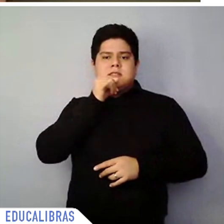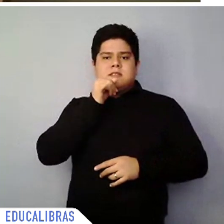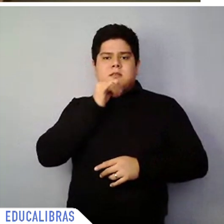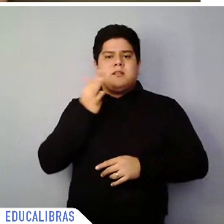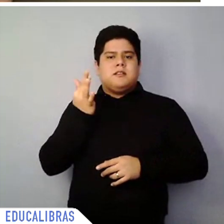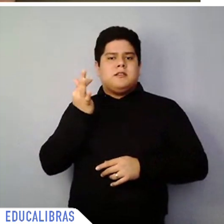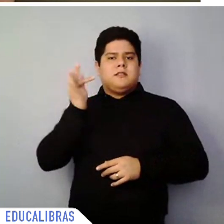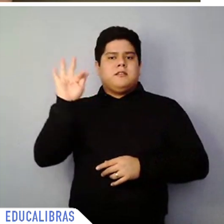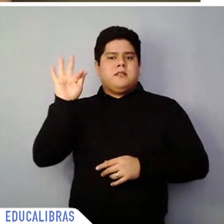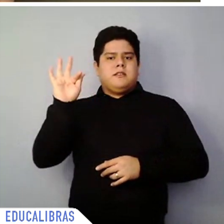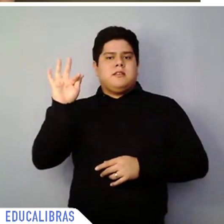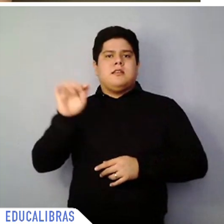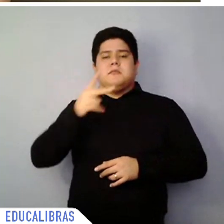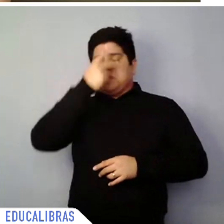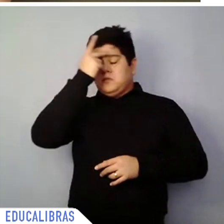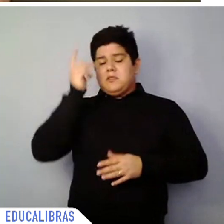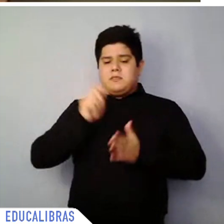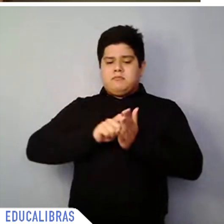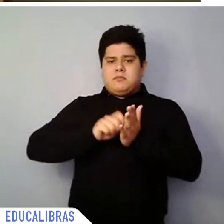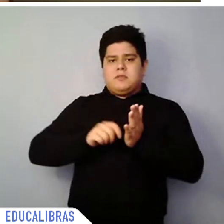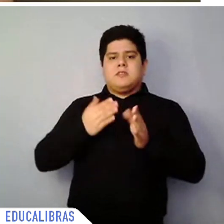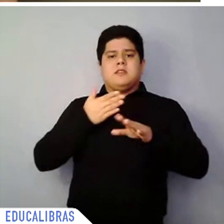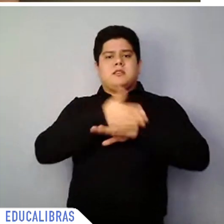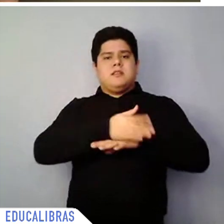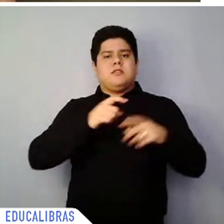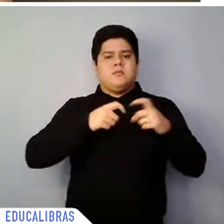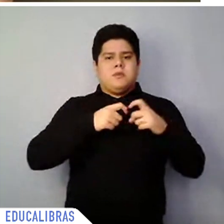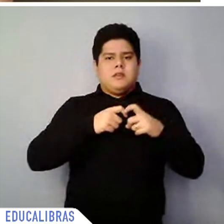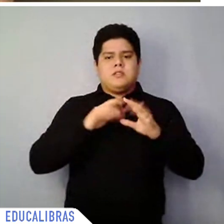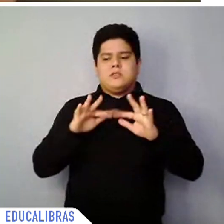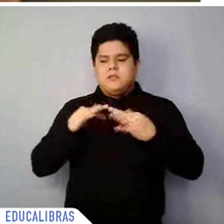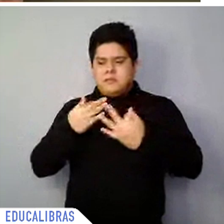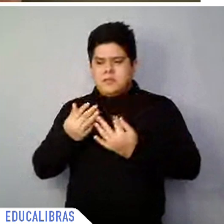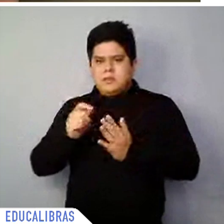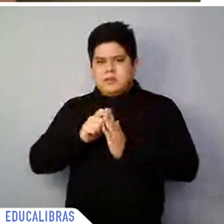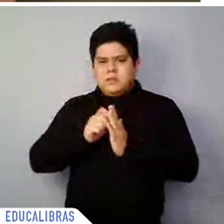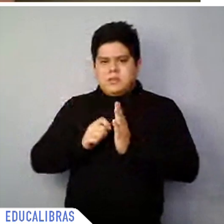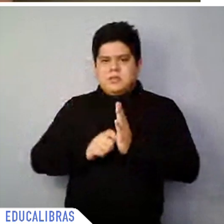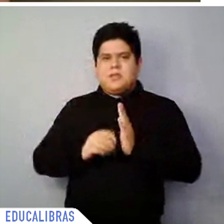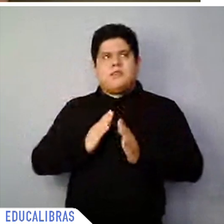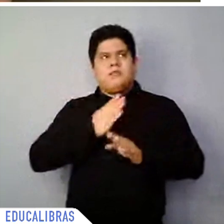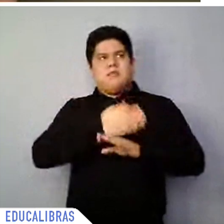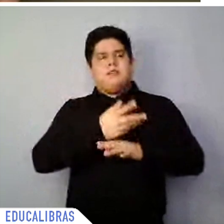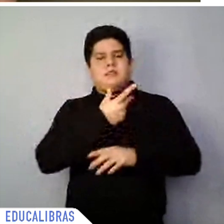area because we have this capillarity. In France, for example, you need a